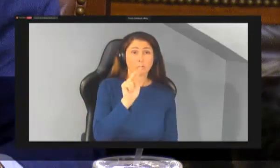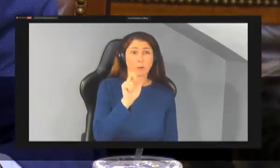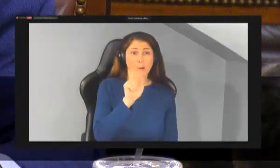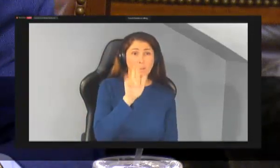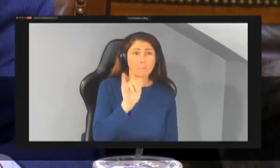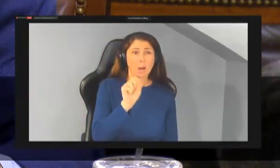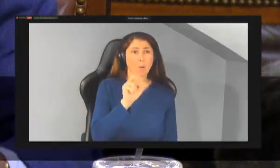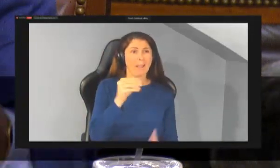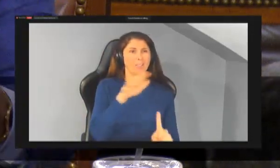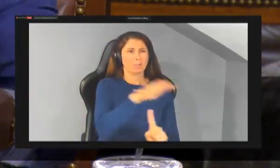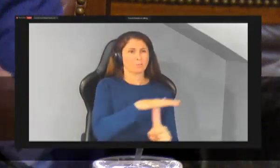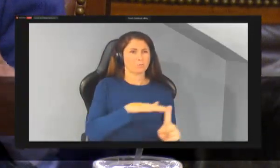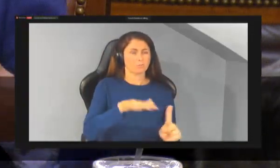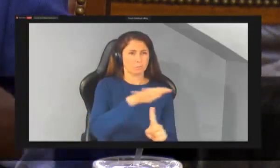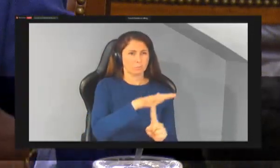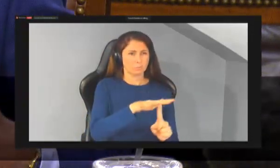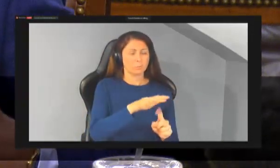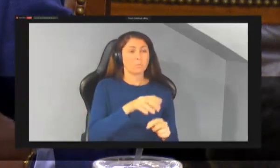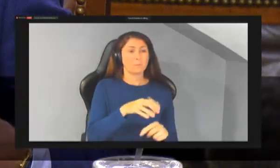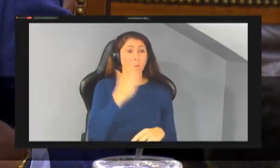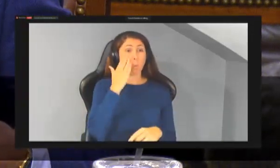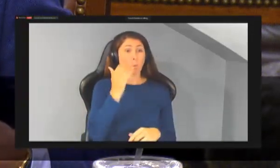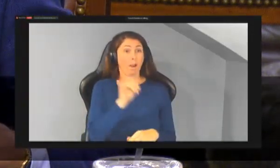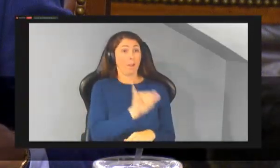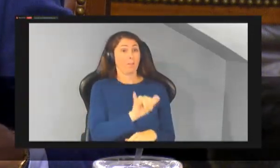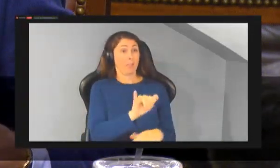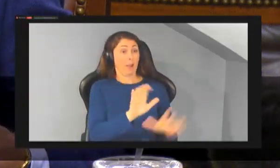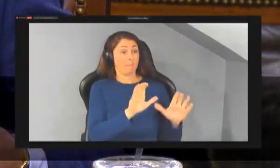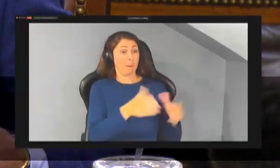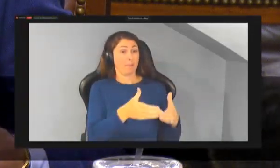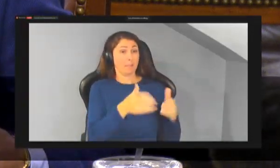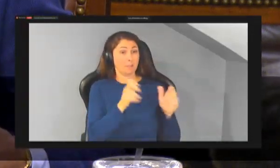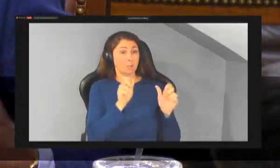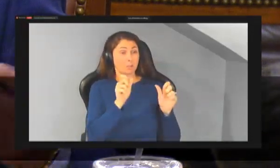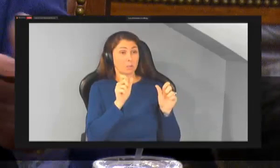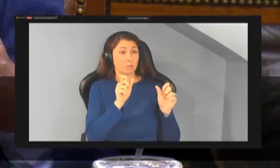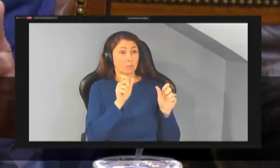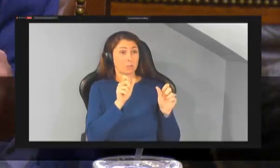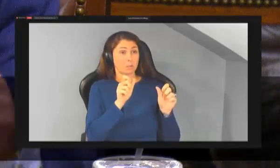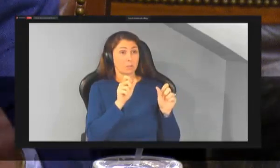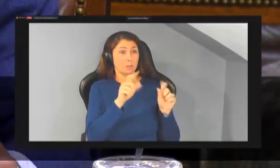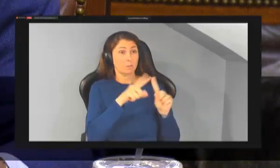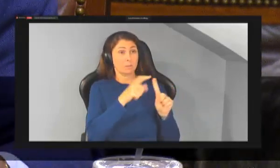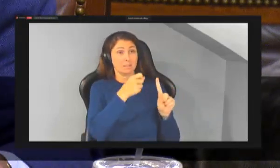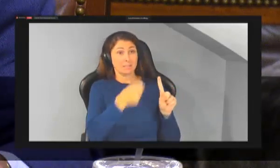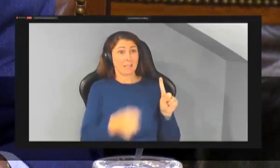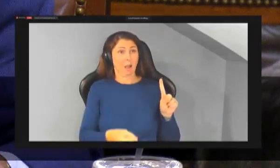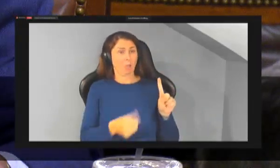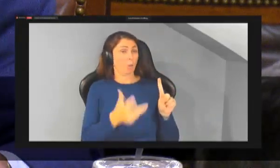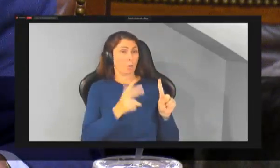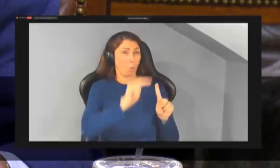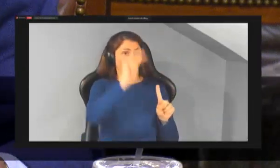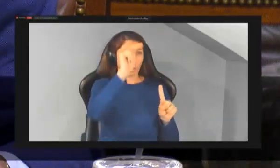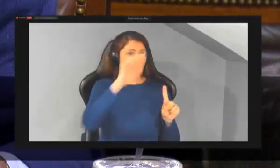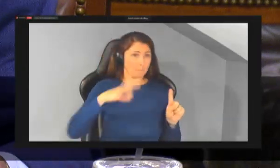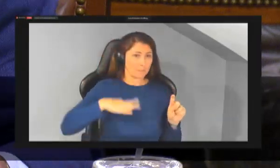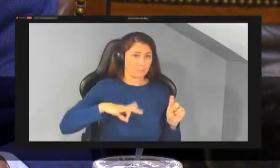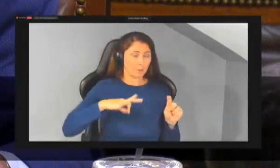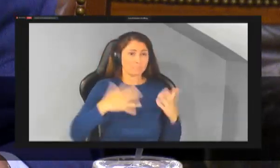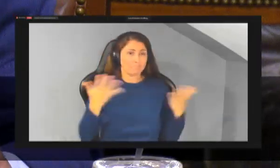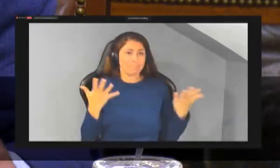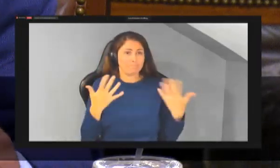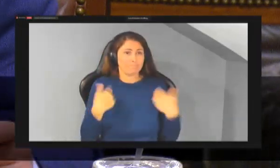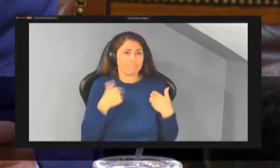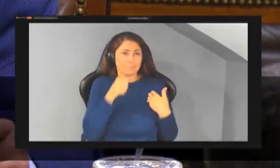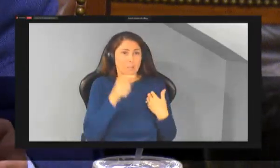surrounding suburbs, why that population came, you know, south into Pittsburgh or north, I'm not quite sure of that.